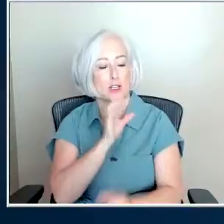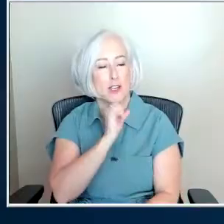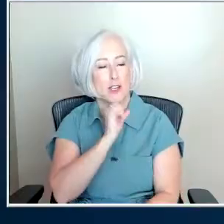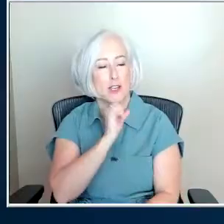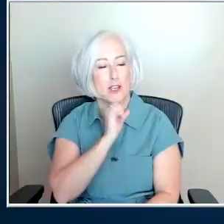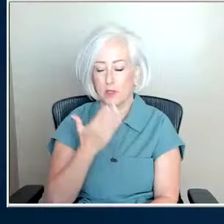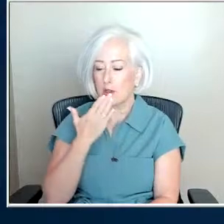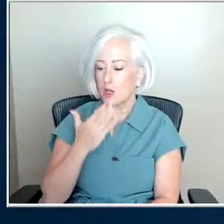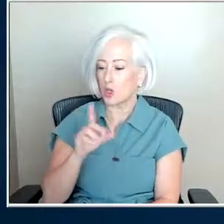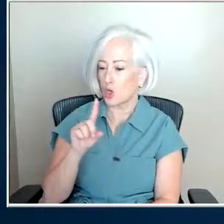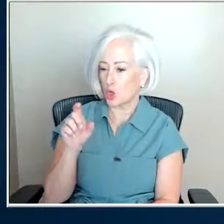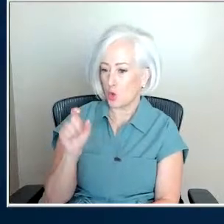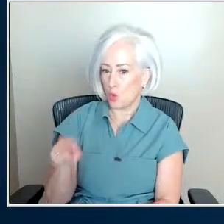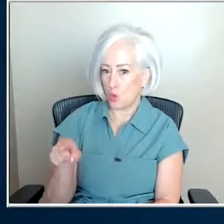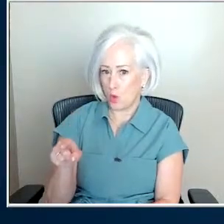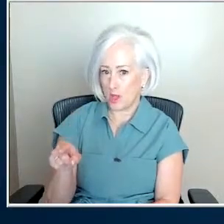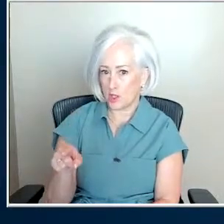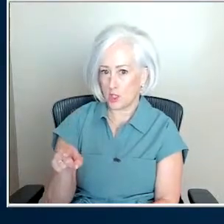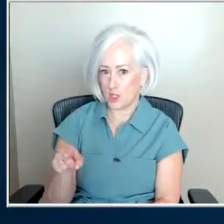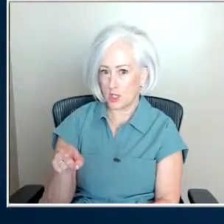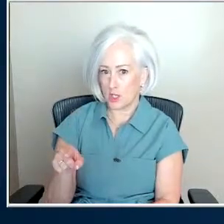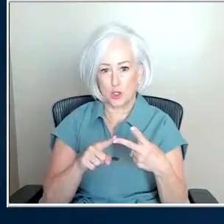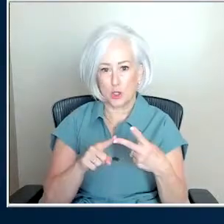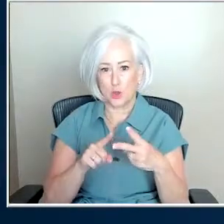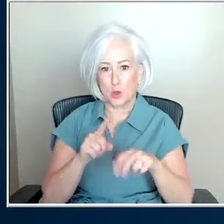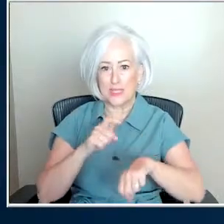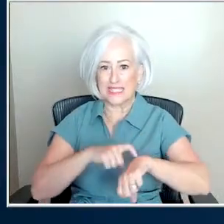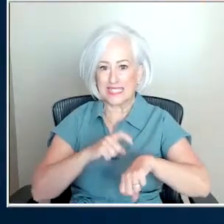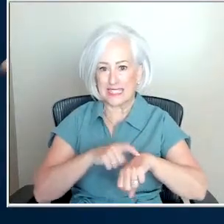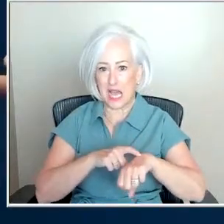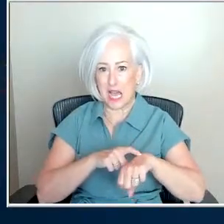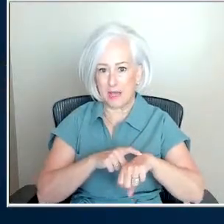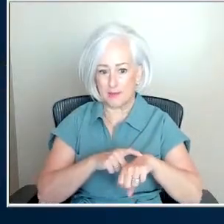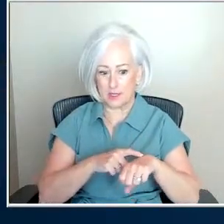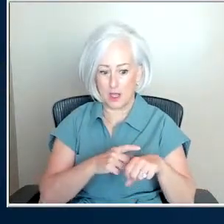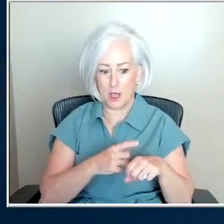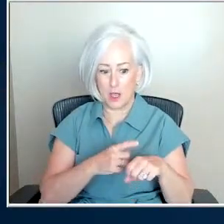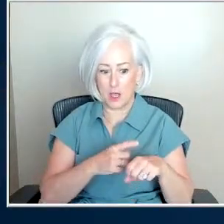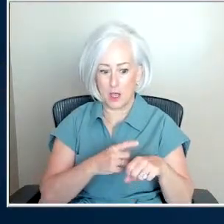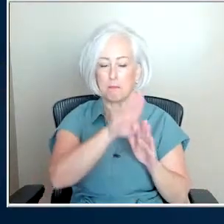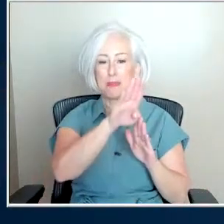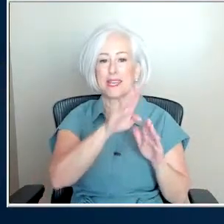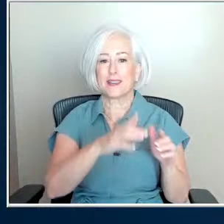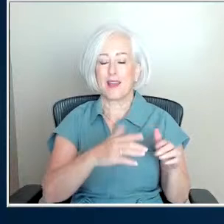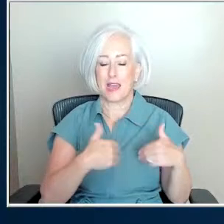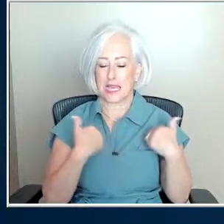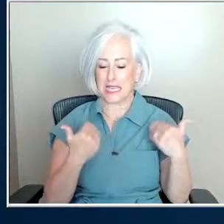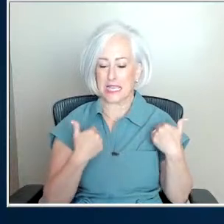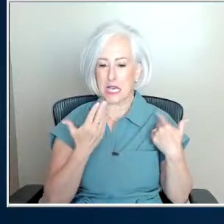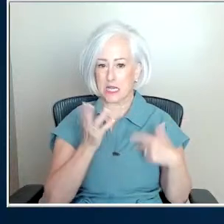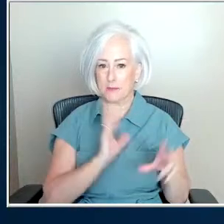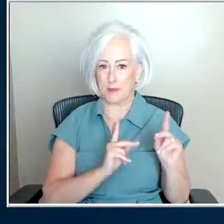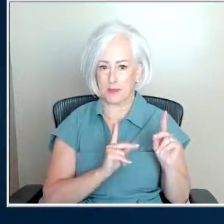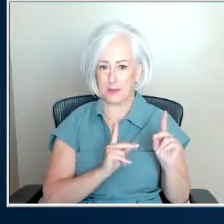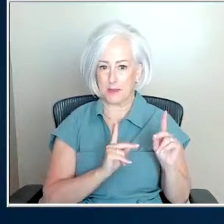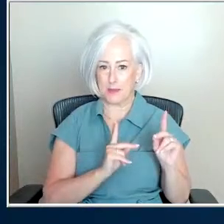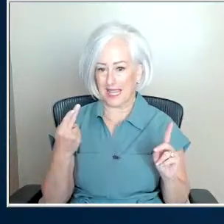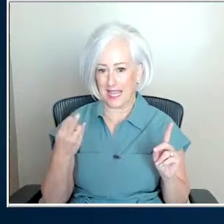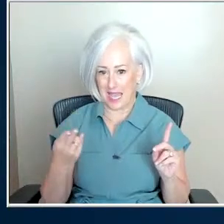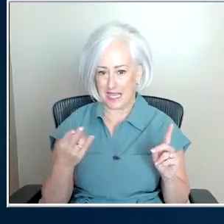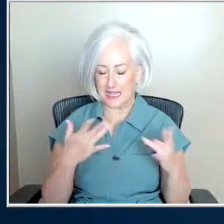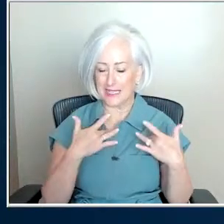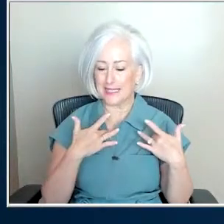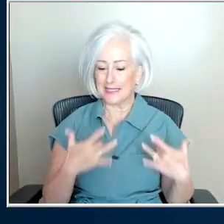actually 2 peaks in life. There's a peak in young age, Kaleigh being the stereotypical